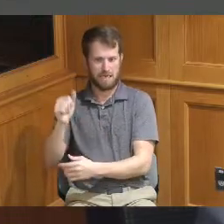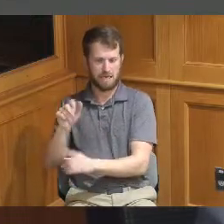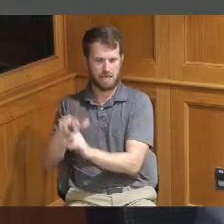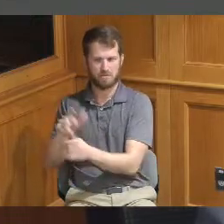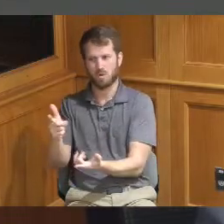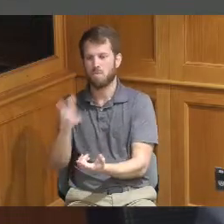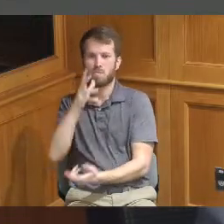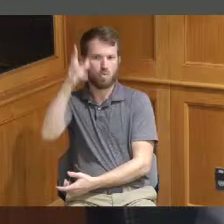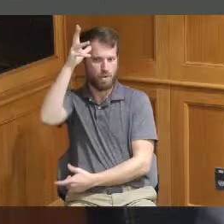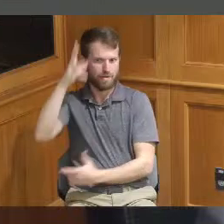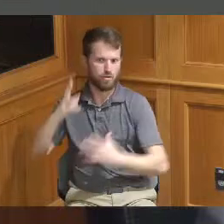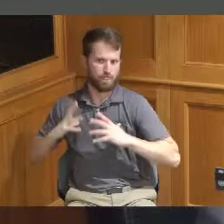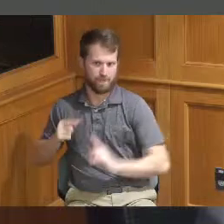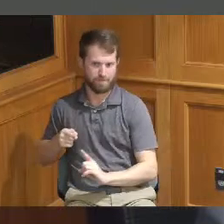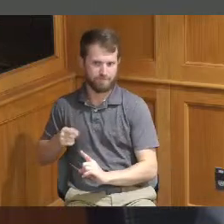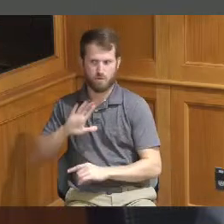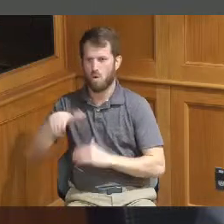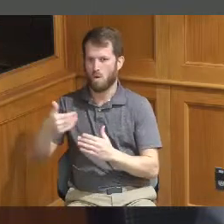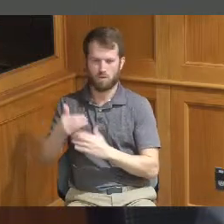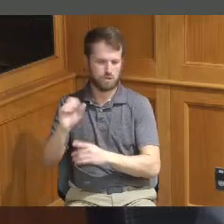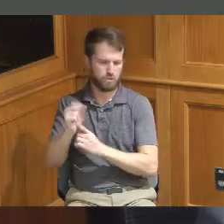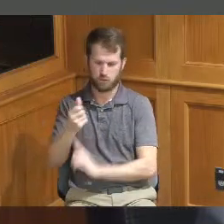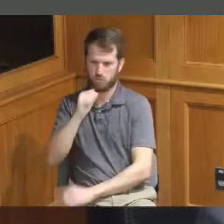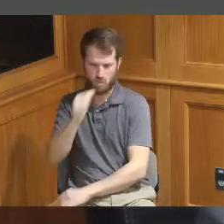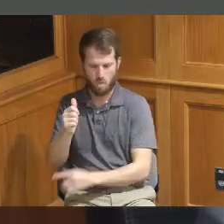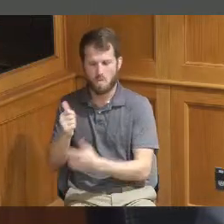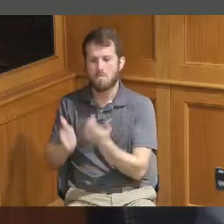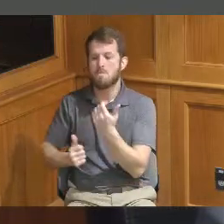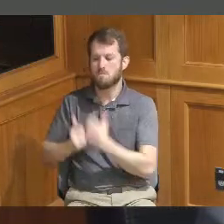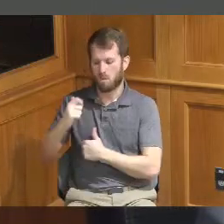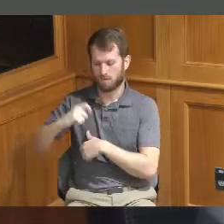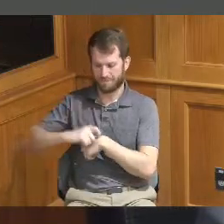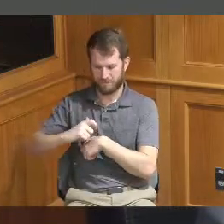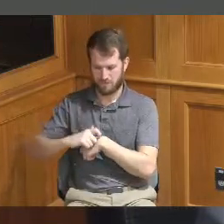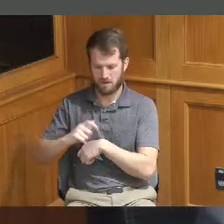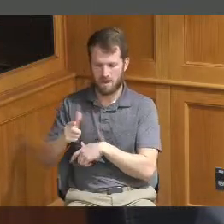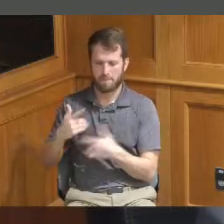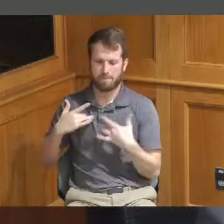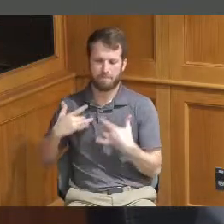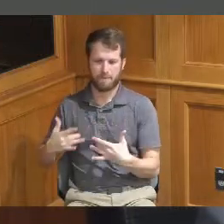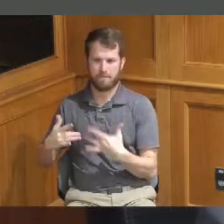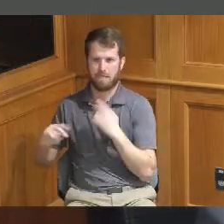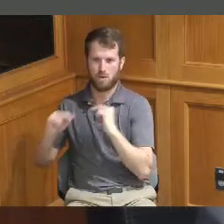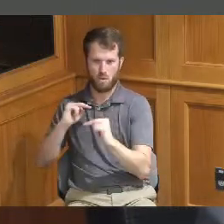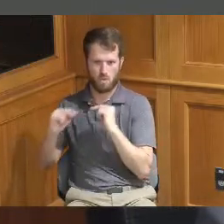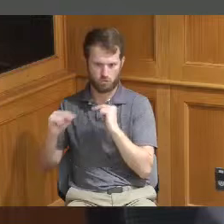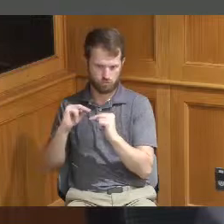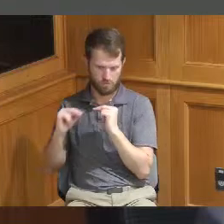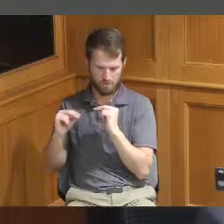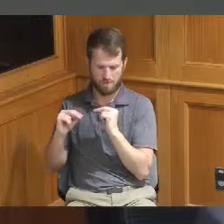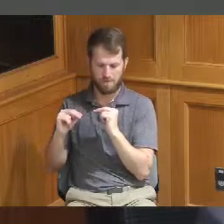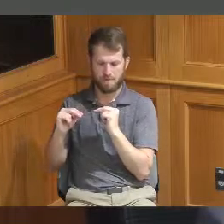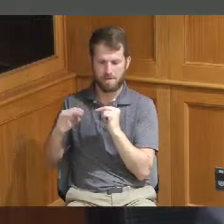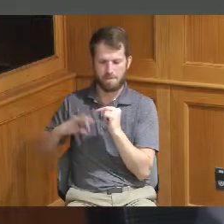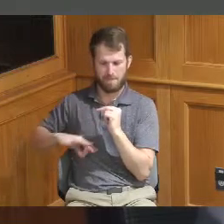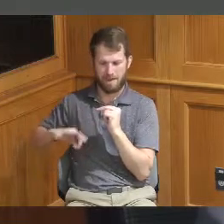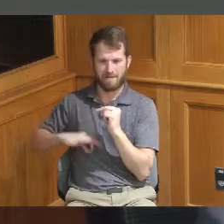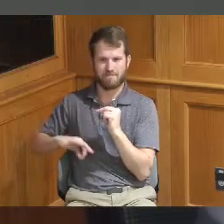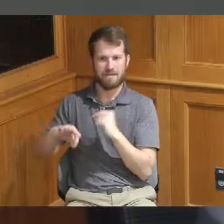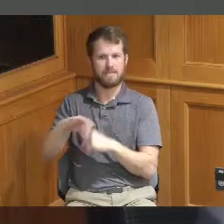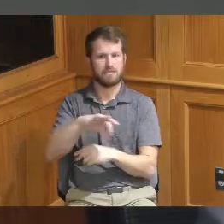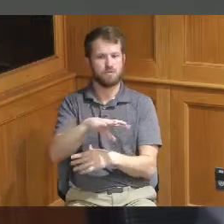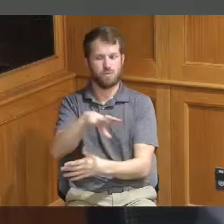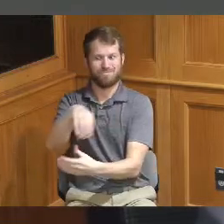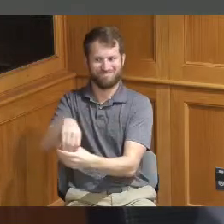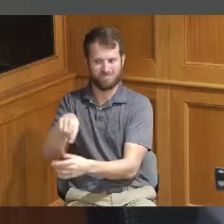parental leave. We don't do that in all cases. In the majority of cases, I believe we typically negotiate those benefits into the agreement.